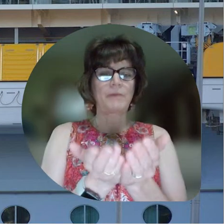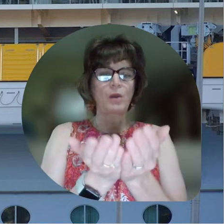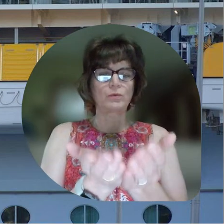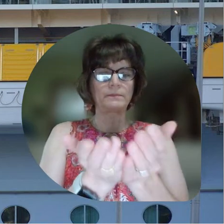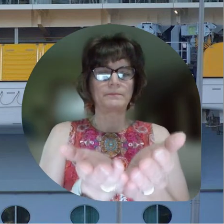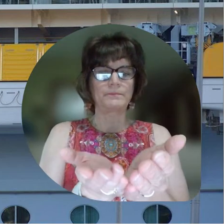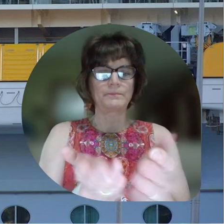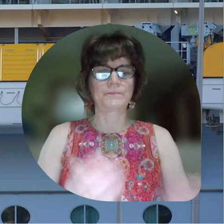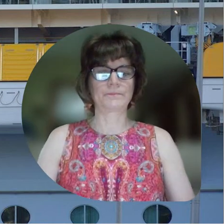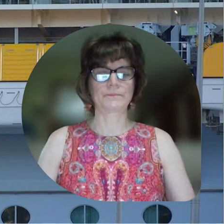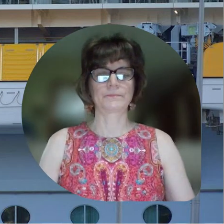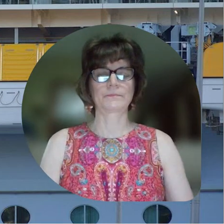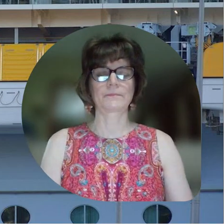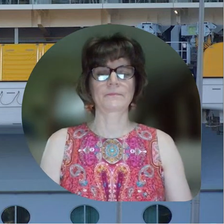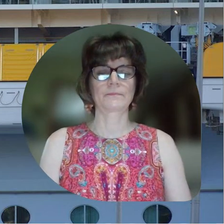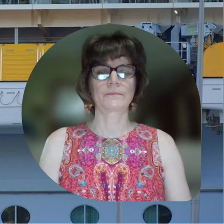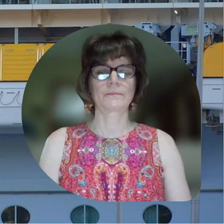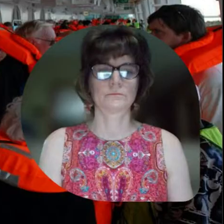Lifeboat.